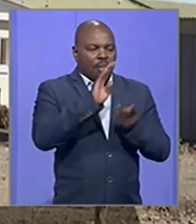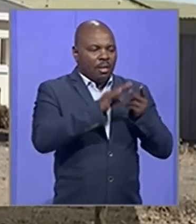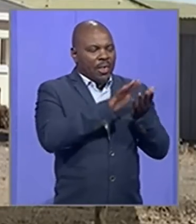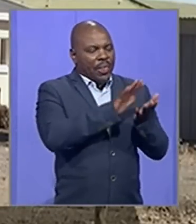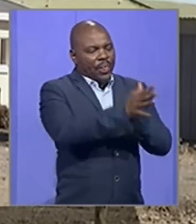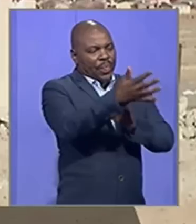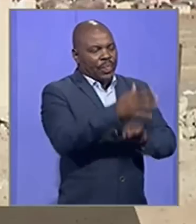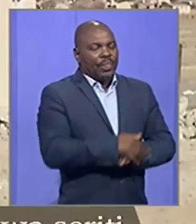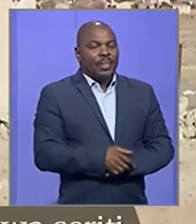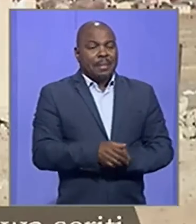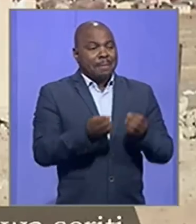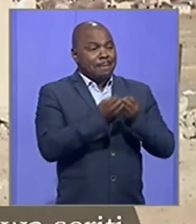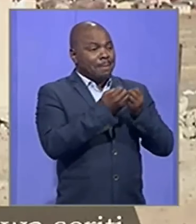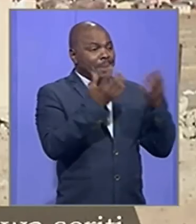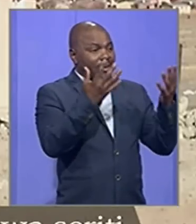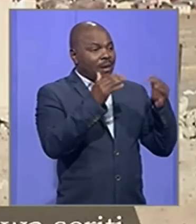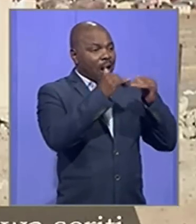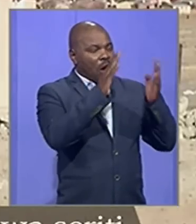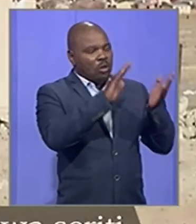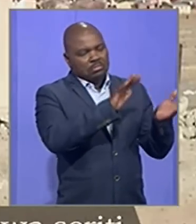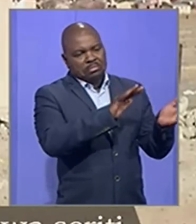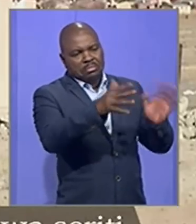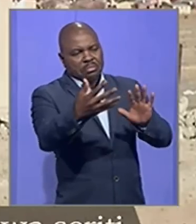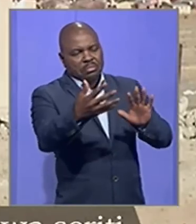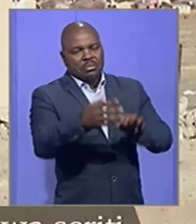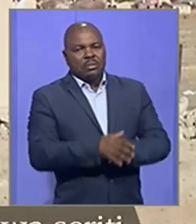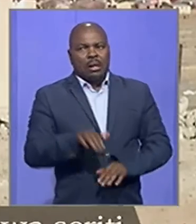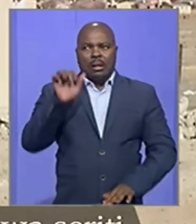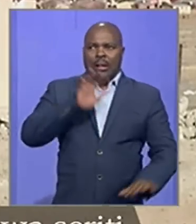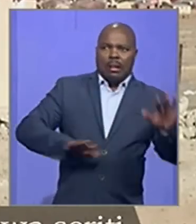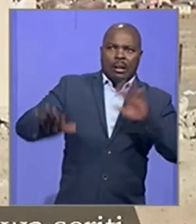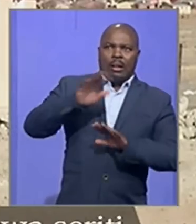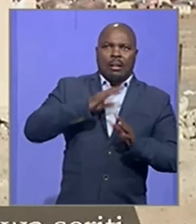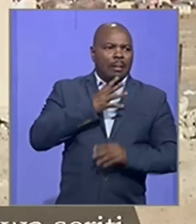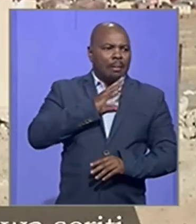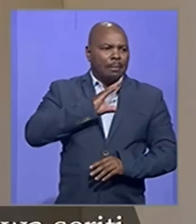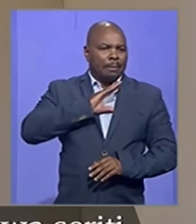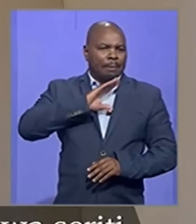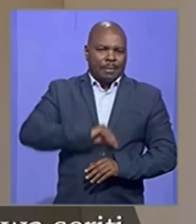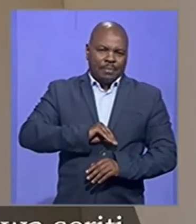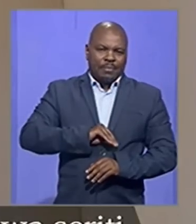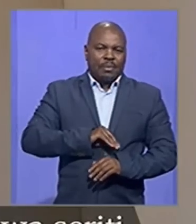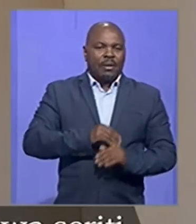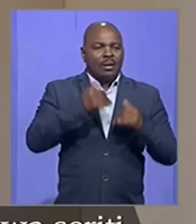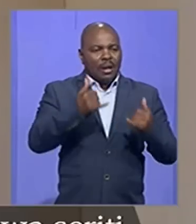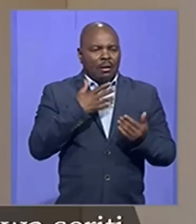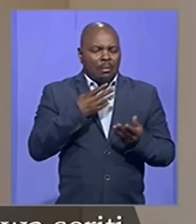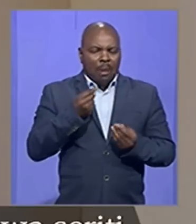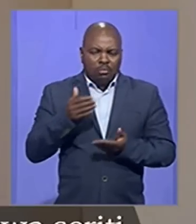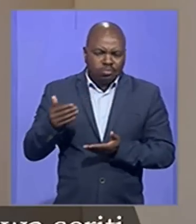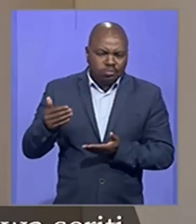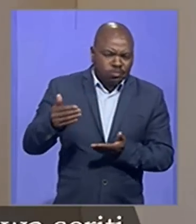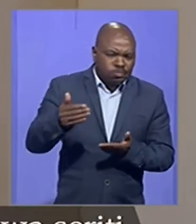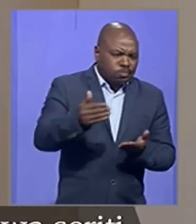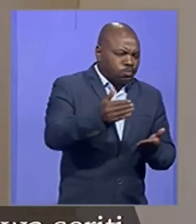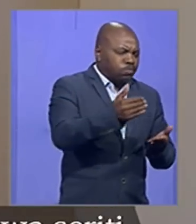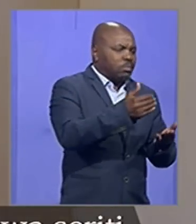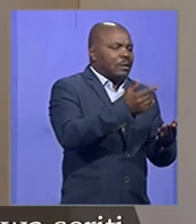Masetlapelo a tlogetše ba bantši ba sena magae ba letlalelong ebile ba sena tshepo. Go bile boima go kgoboketša mašeledi a